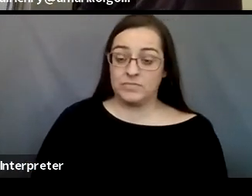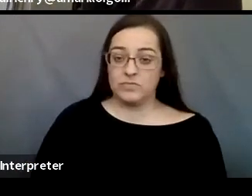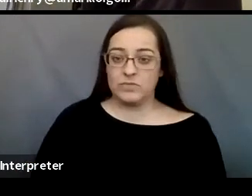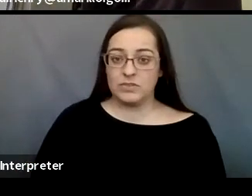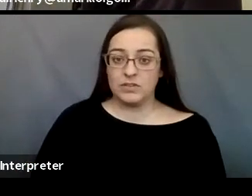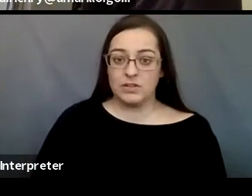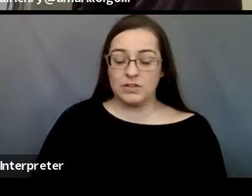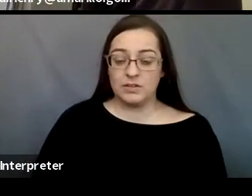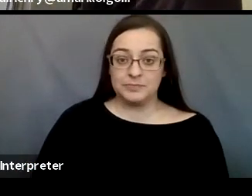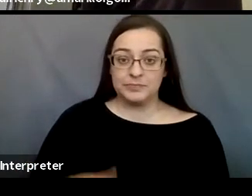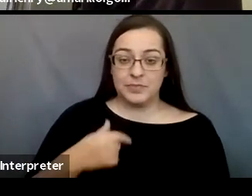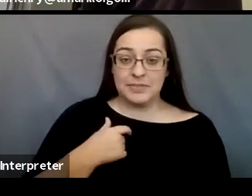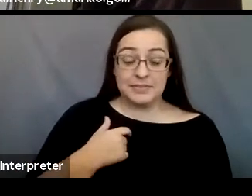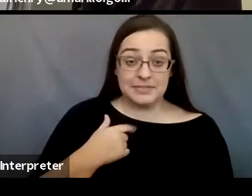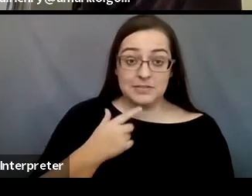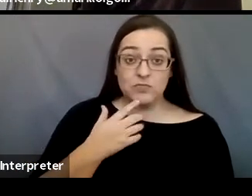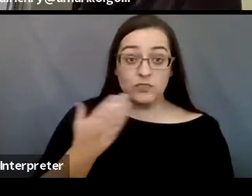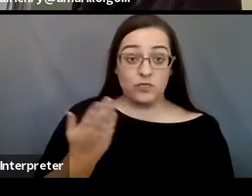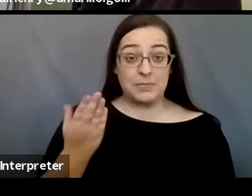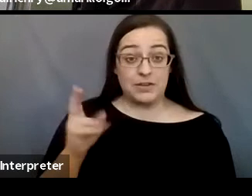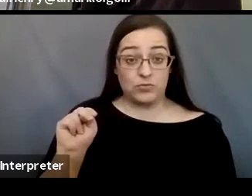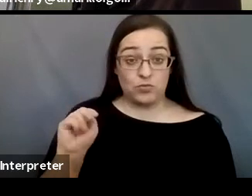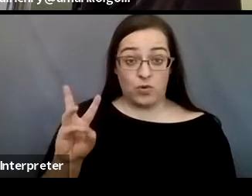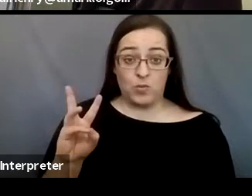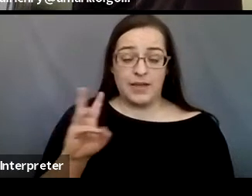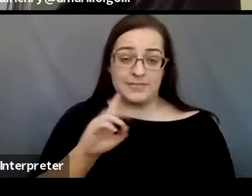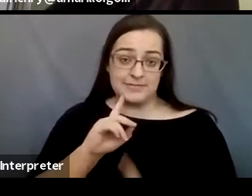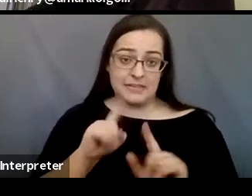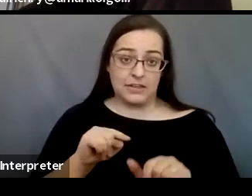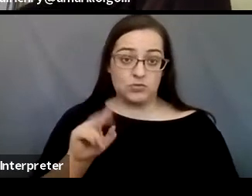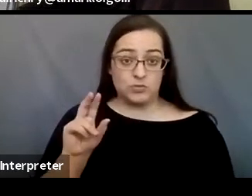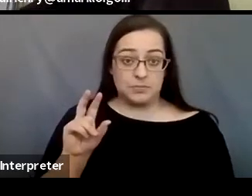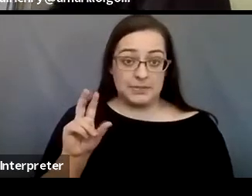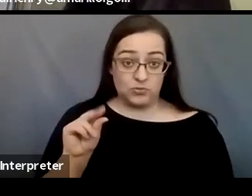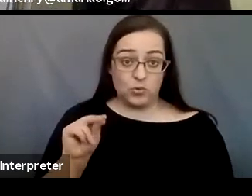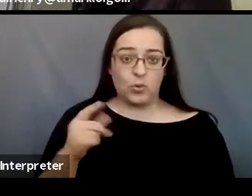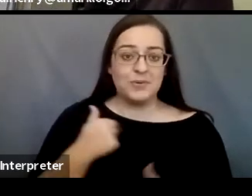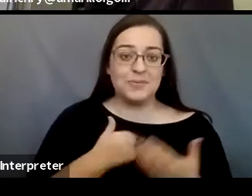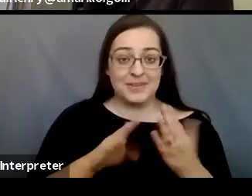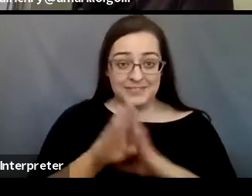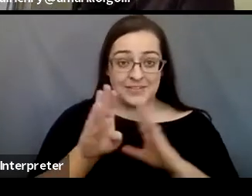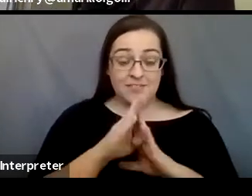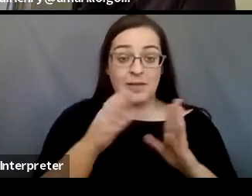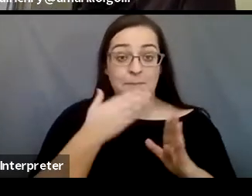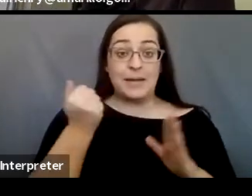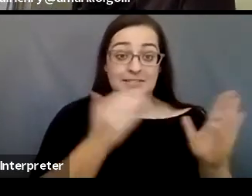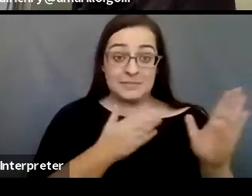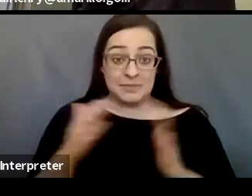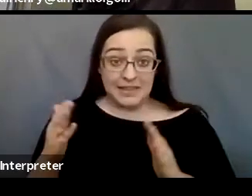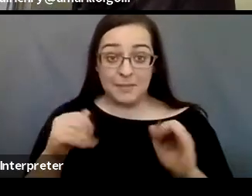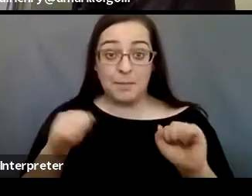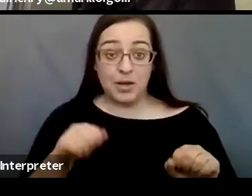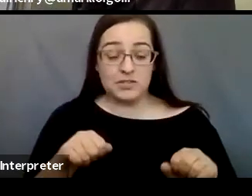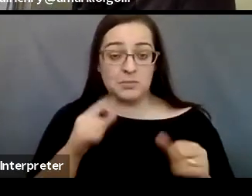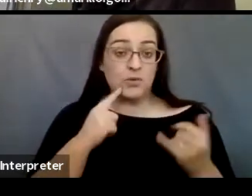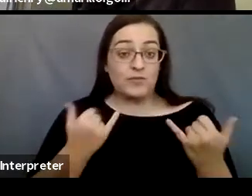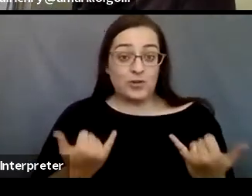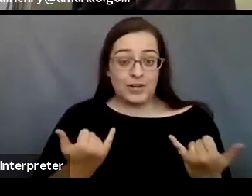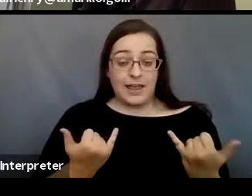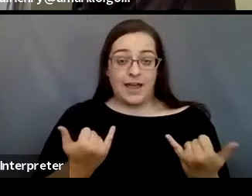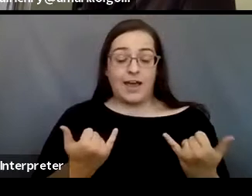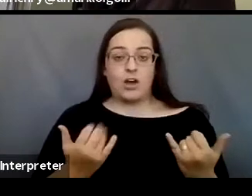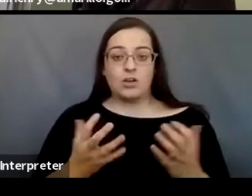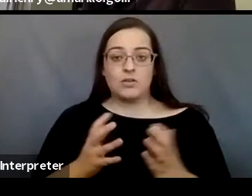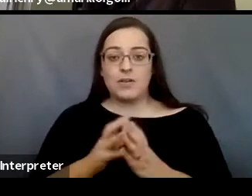Well, I say, Marie, from a Northwest perspective, the answer is no. I mean, we've devised the best plan we can at this point. There's been a